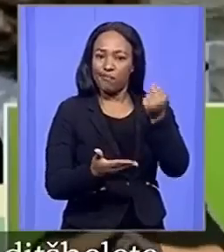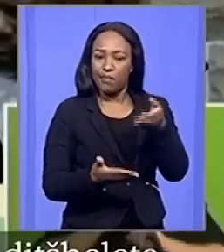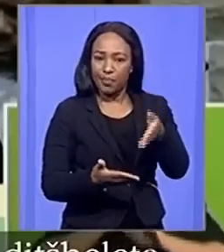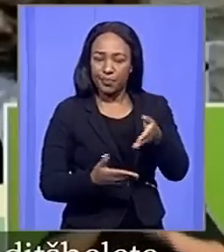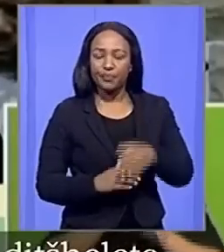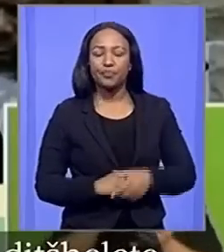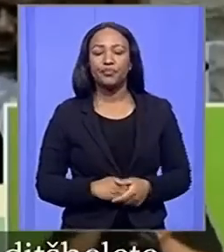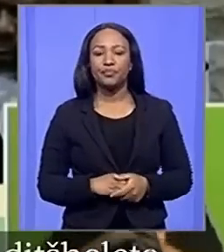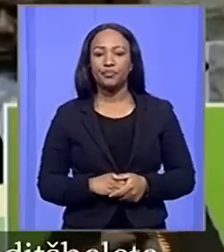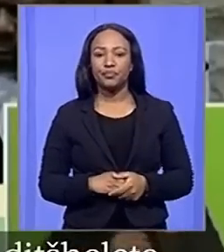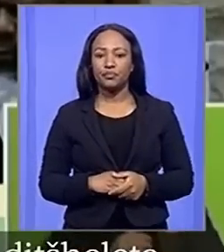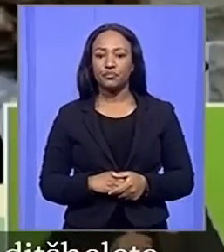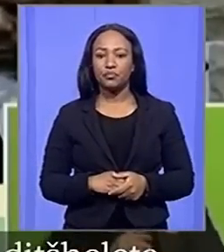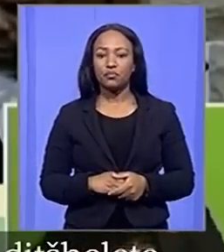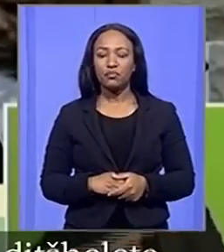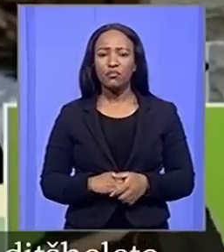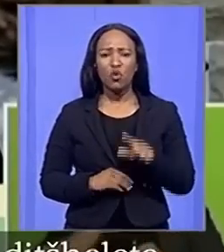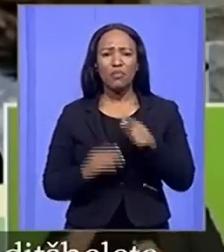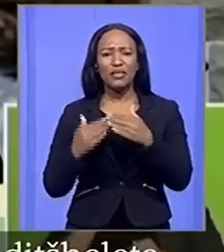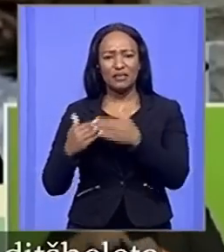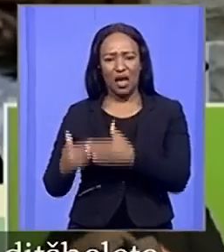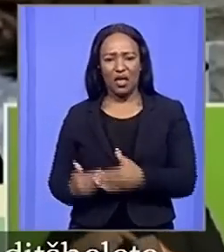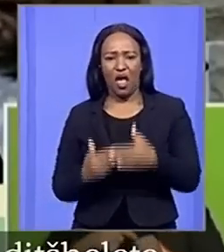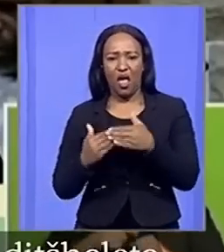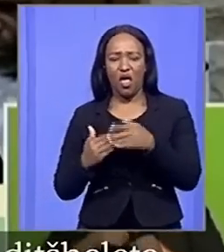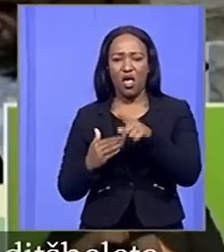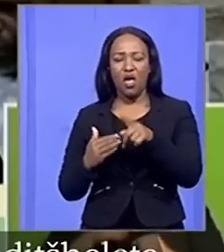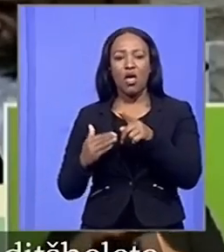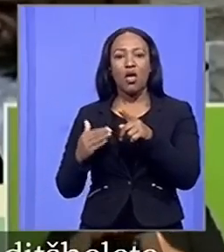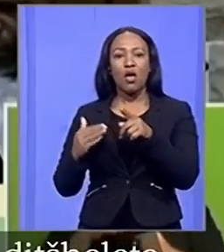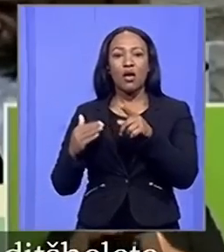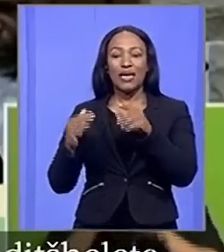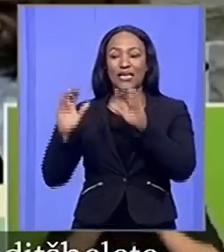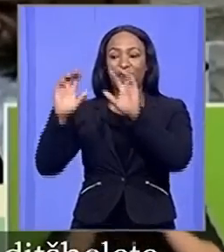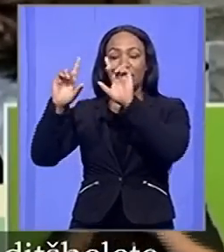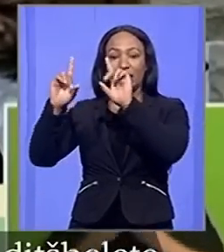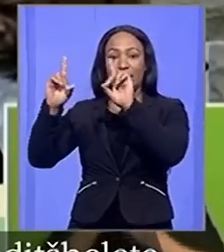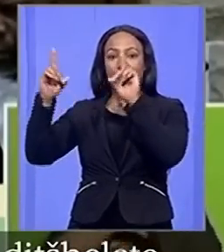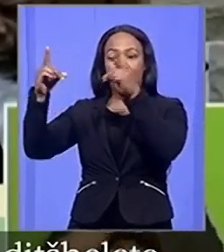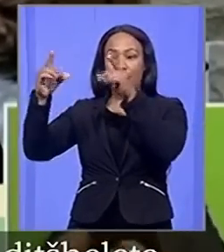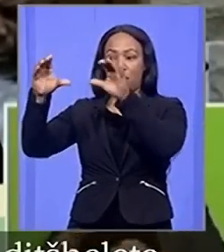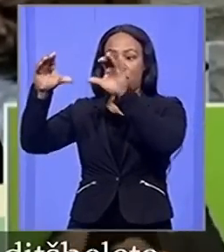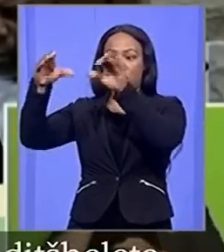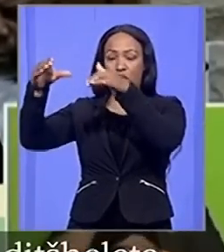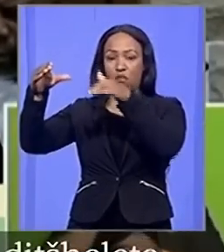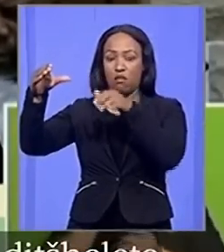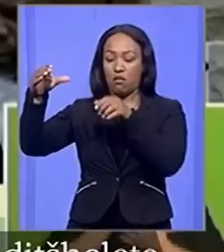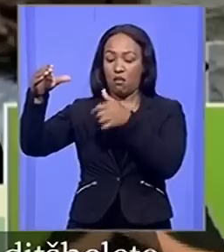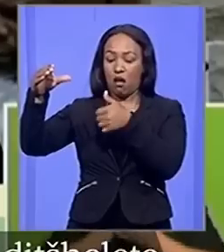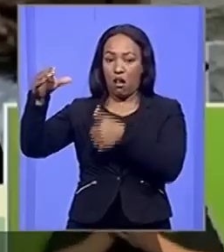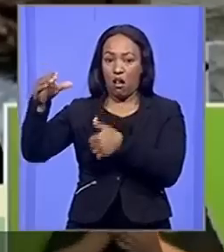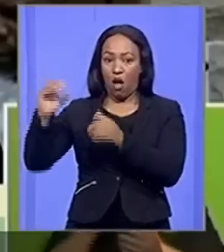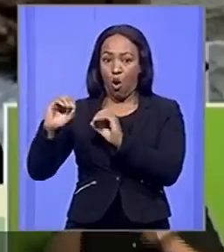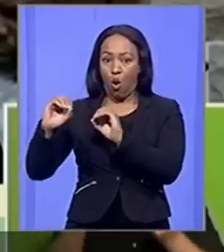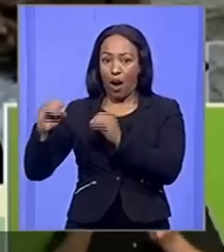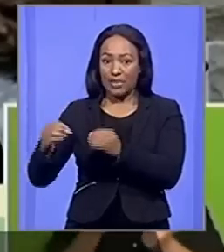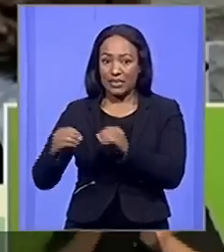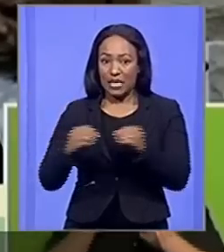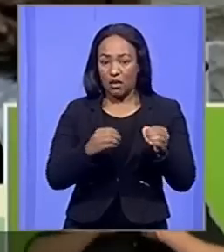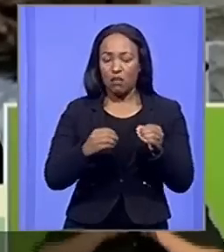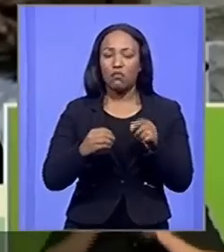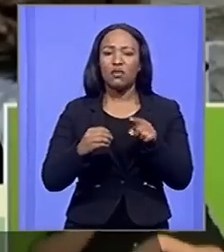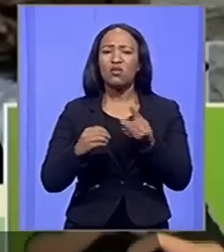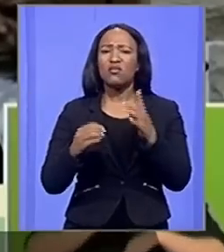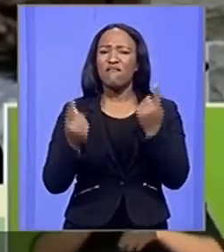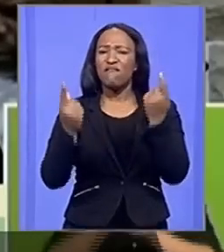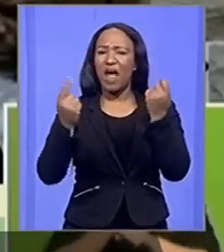We must take care to ensure that entities under this department are not contributors to the country's financial woes. given